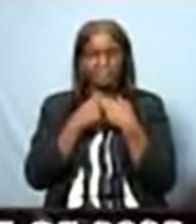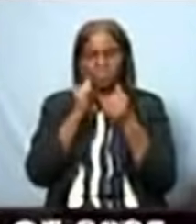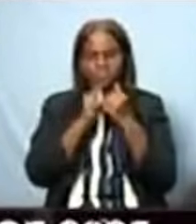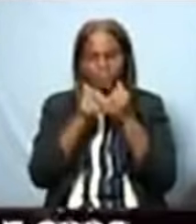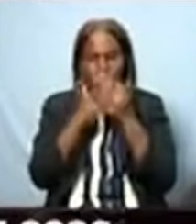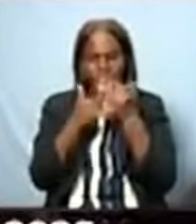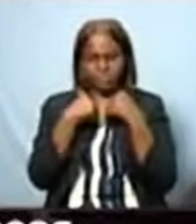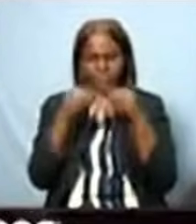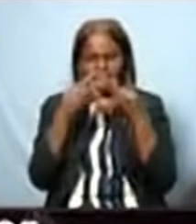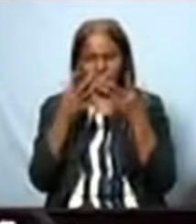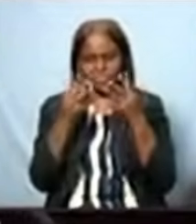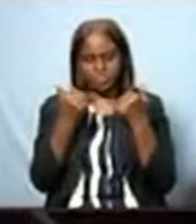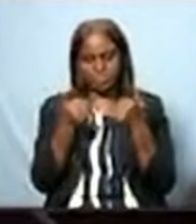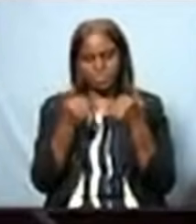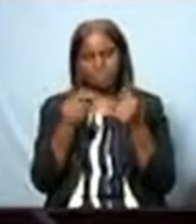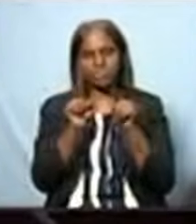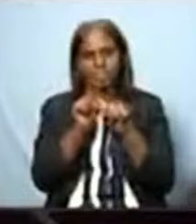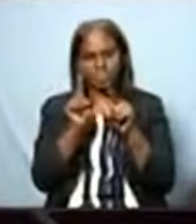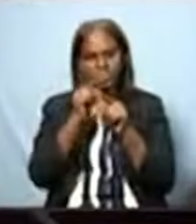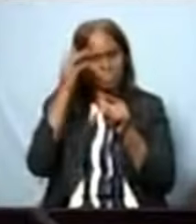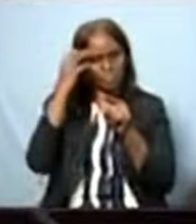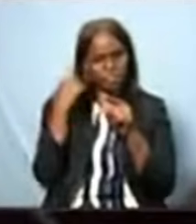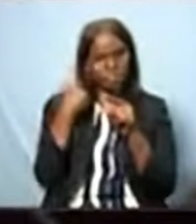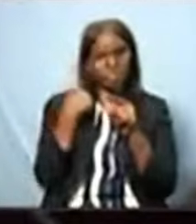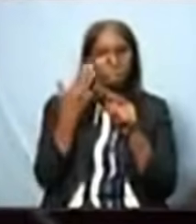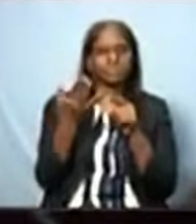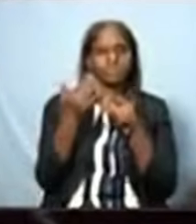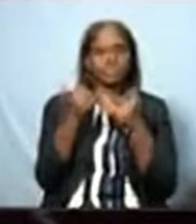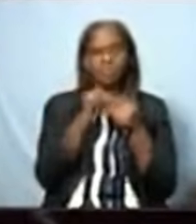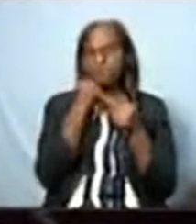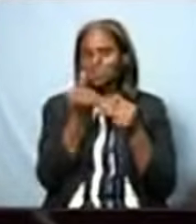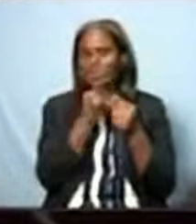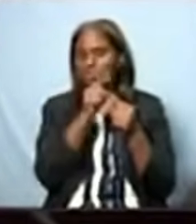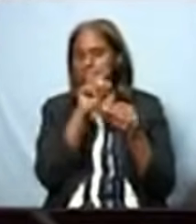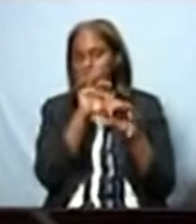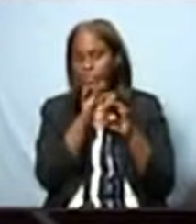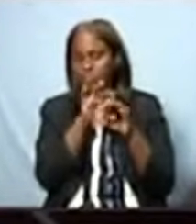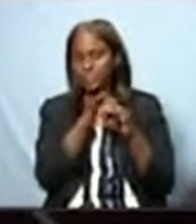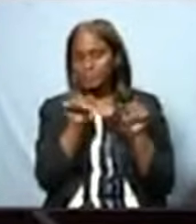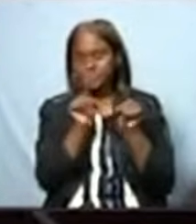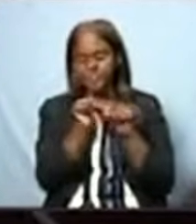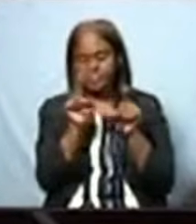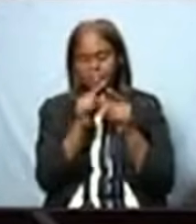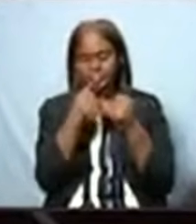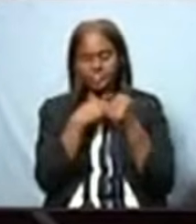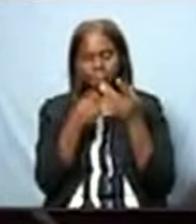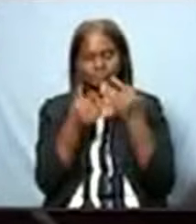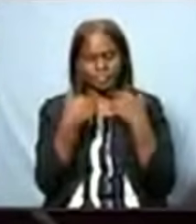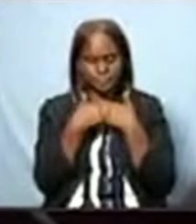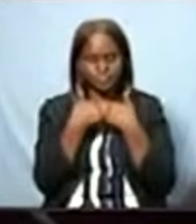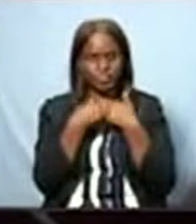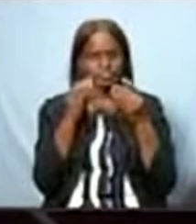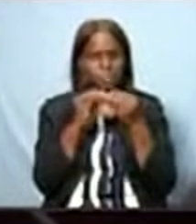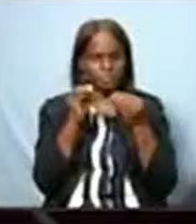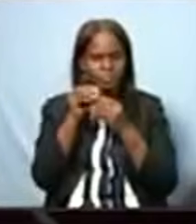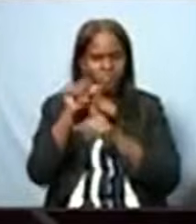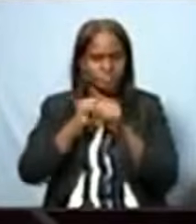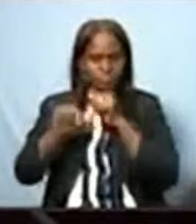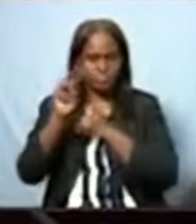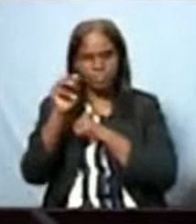has been released, which we would like to take as official. Apart from that electoral calendar, which is having a lot of activities around